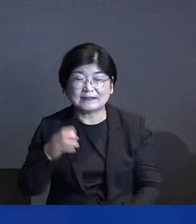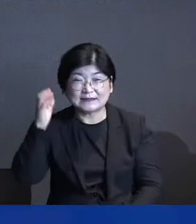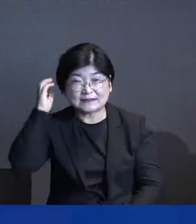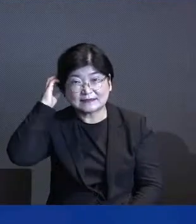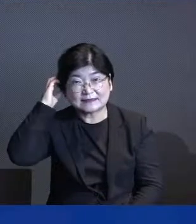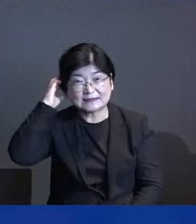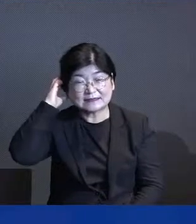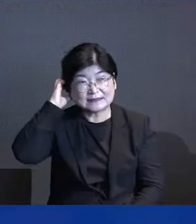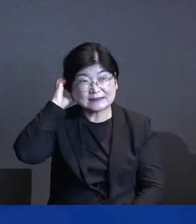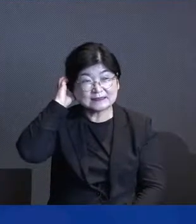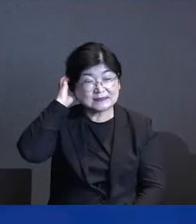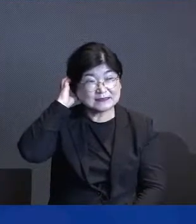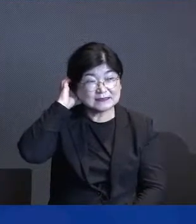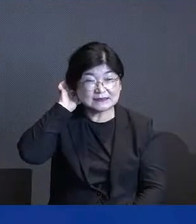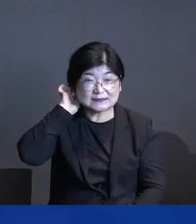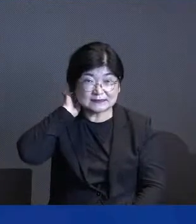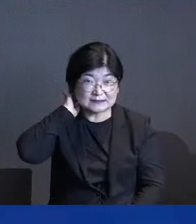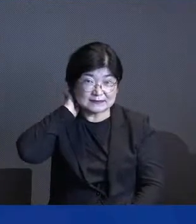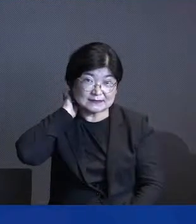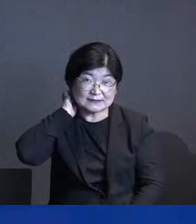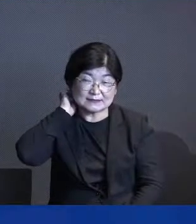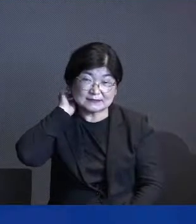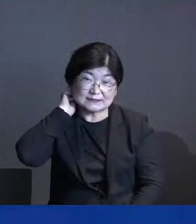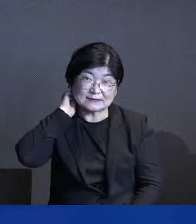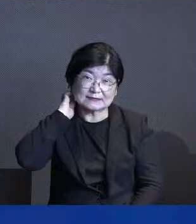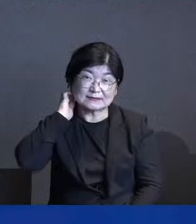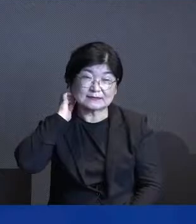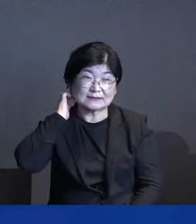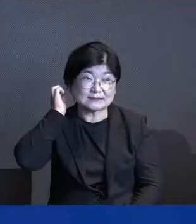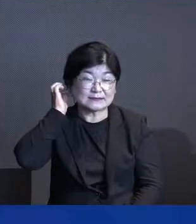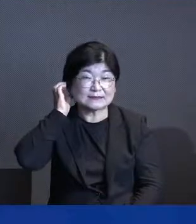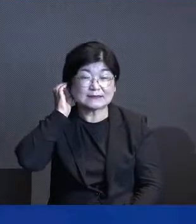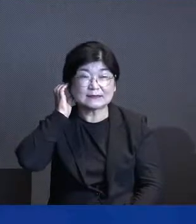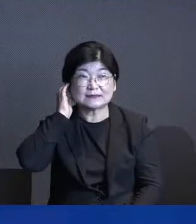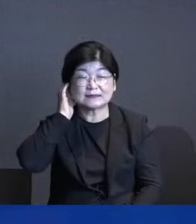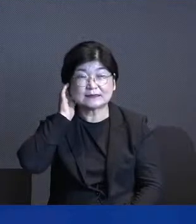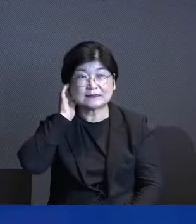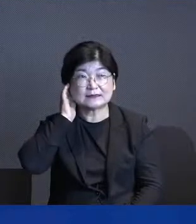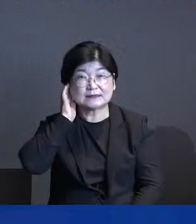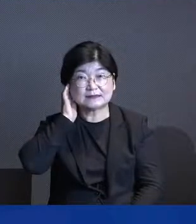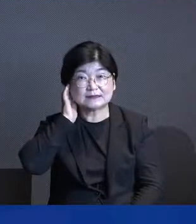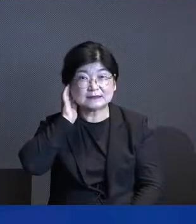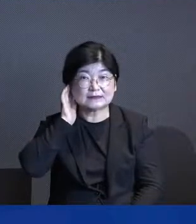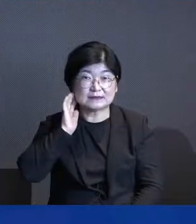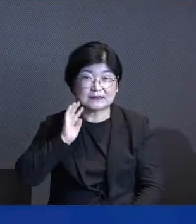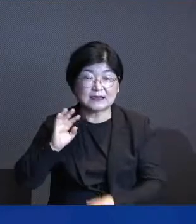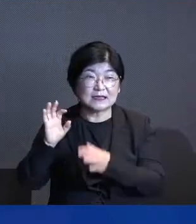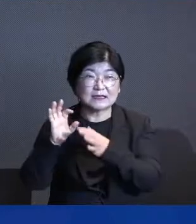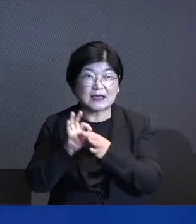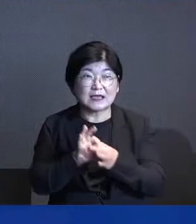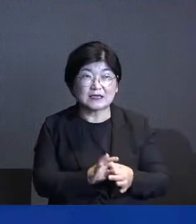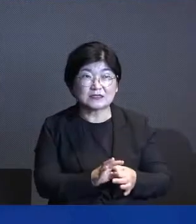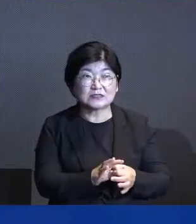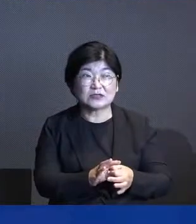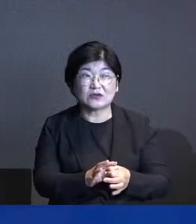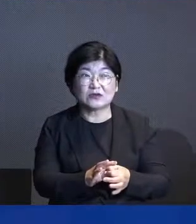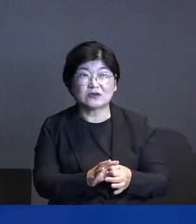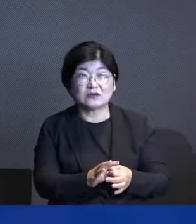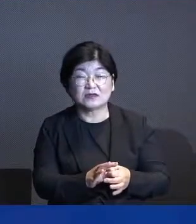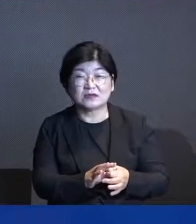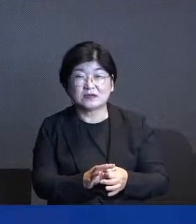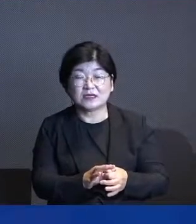There's a sustained decrease in gray matter and white matter occurs in most